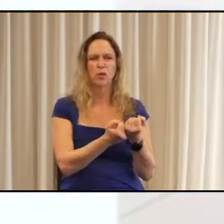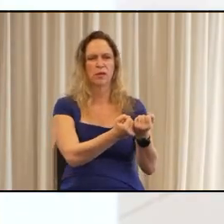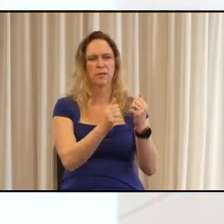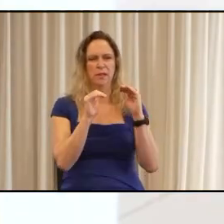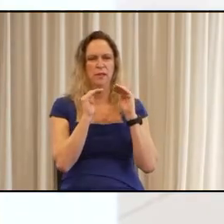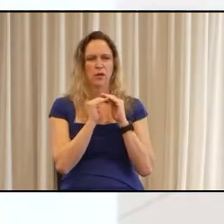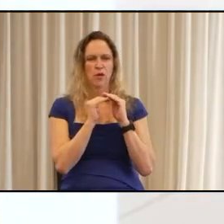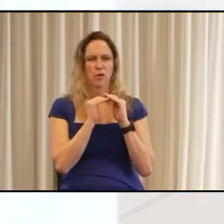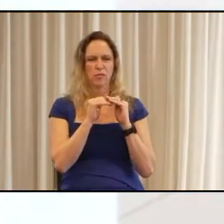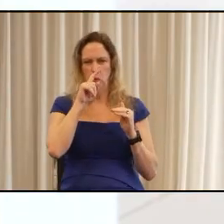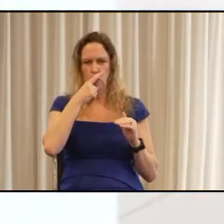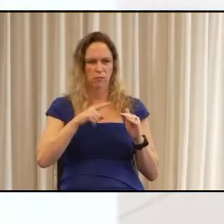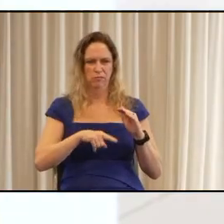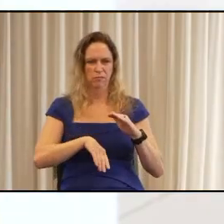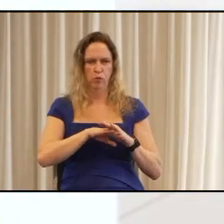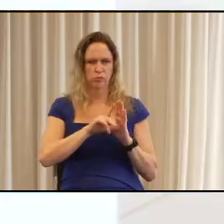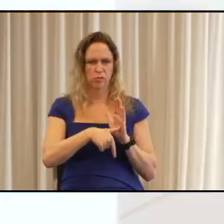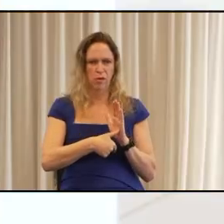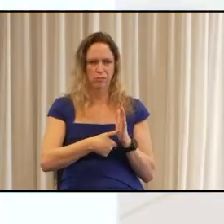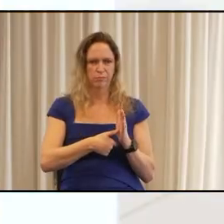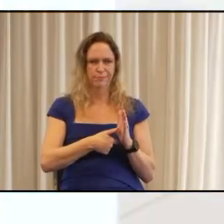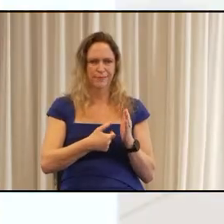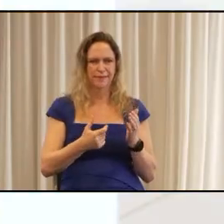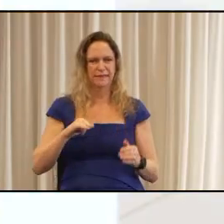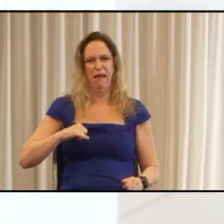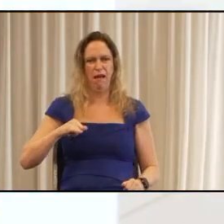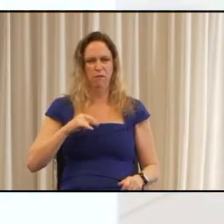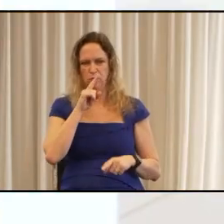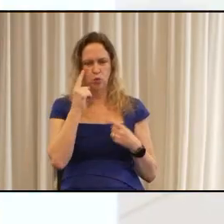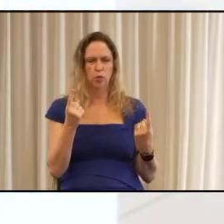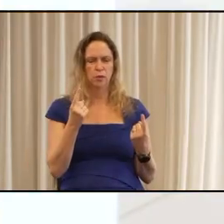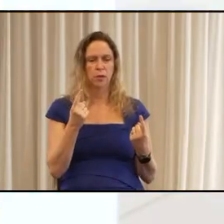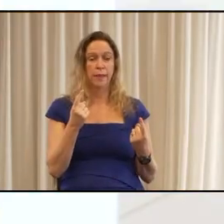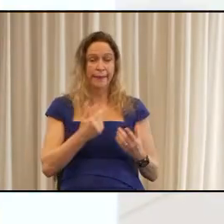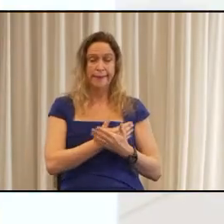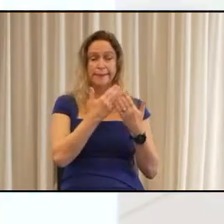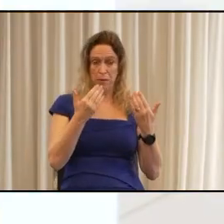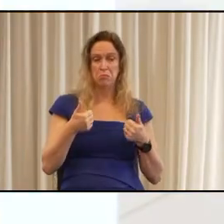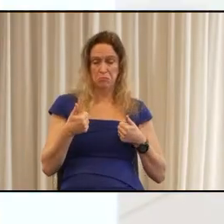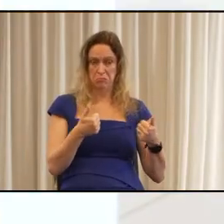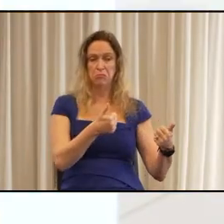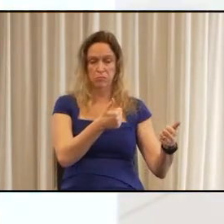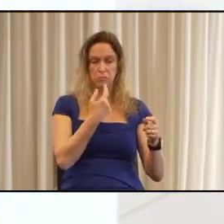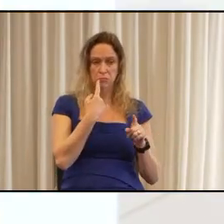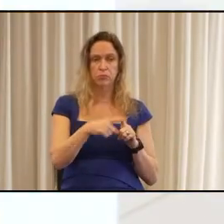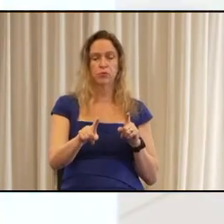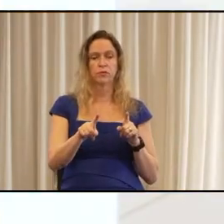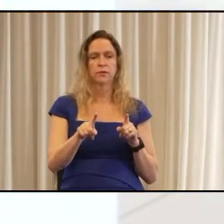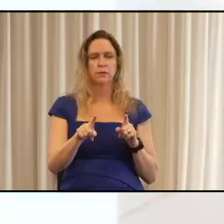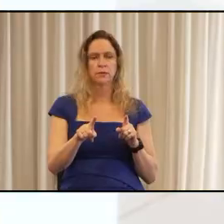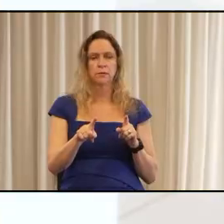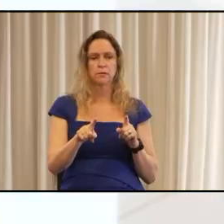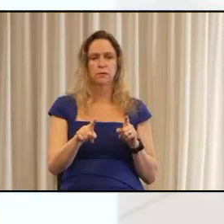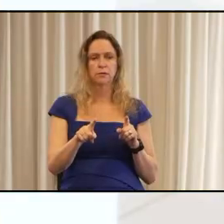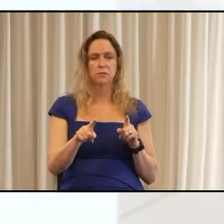a full-time basis. We could support him during the day. That was already up and running and working